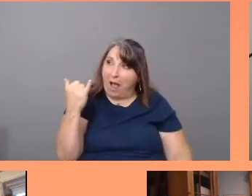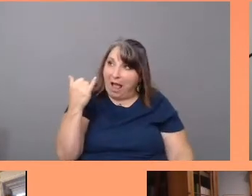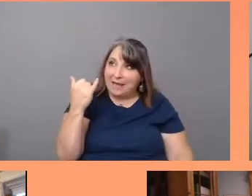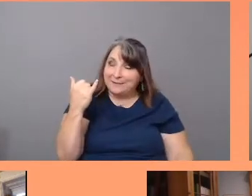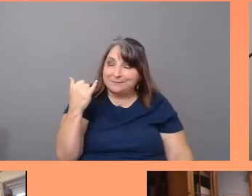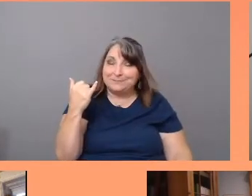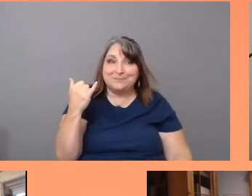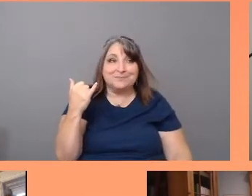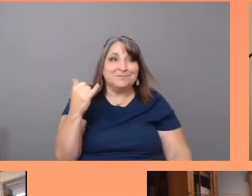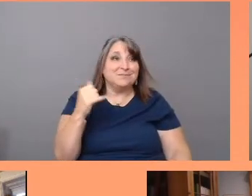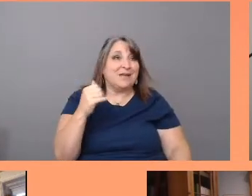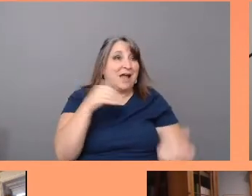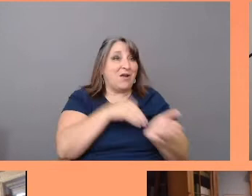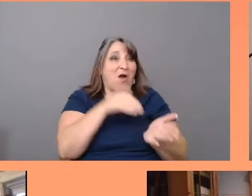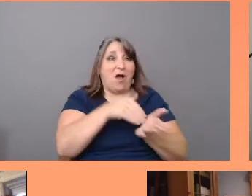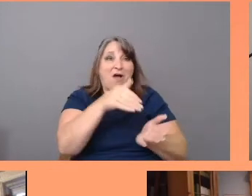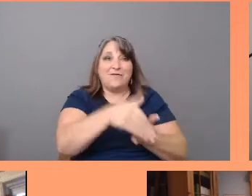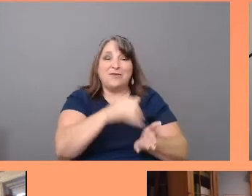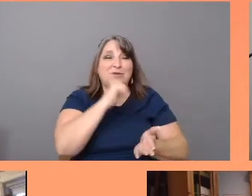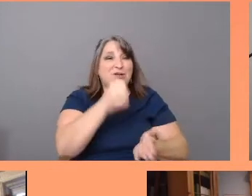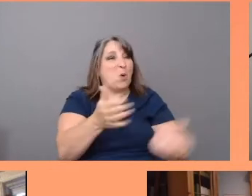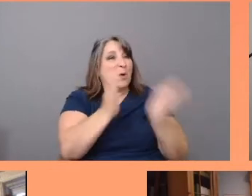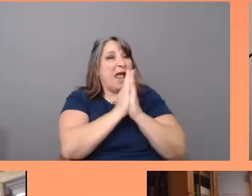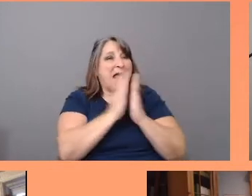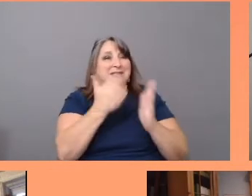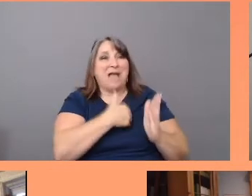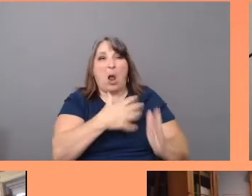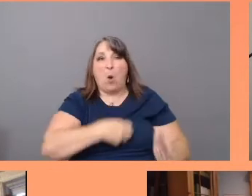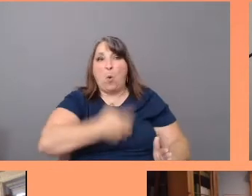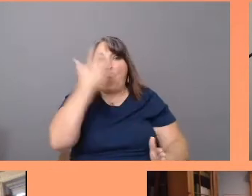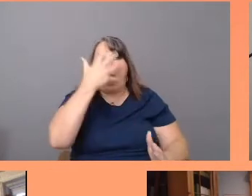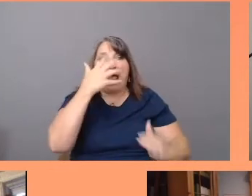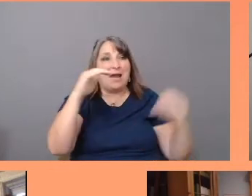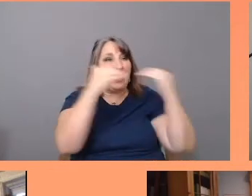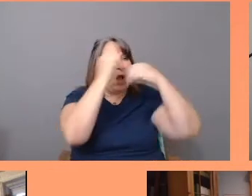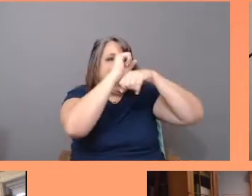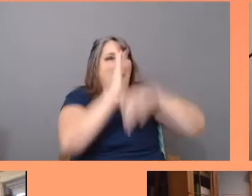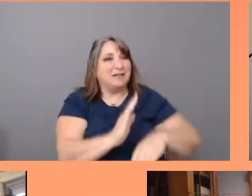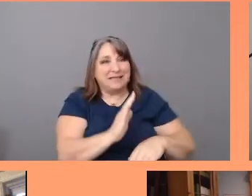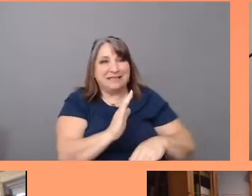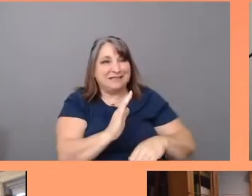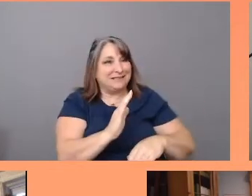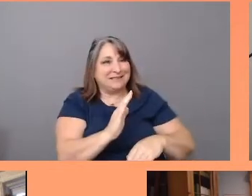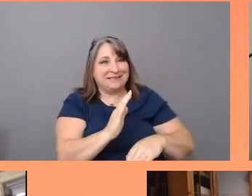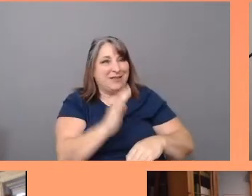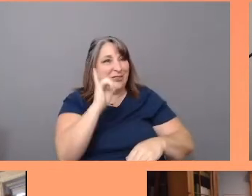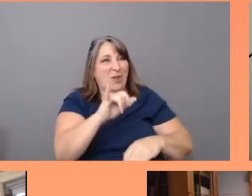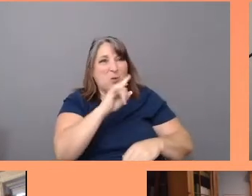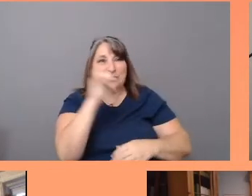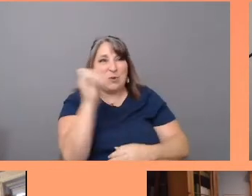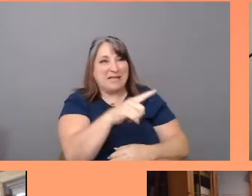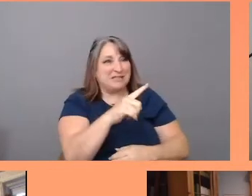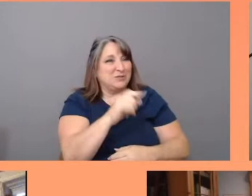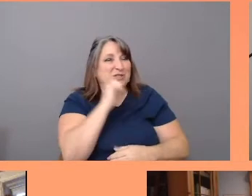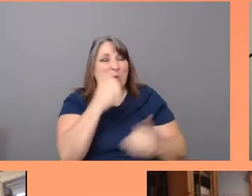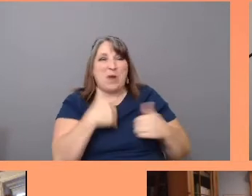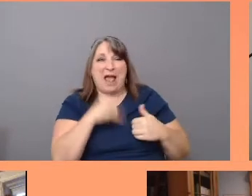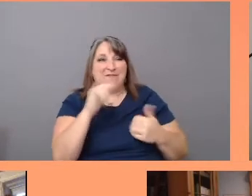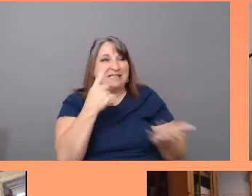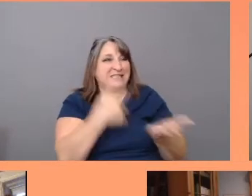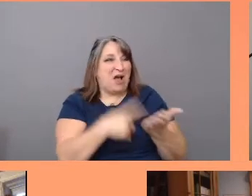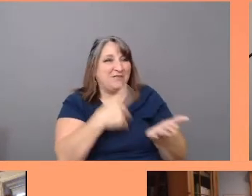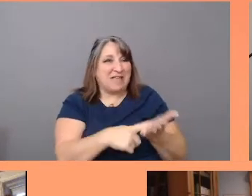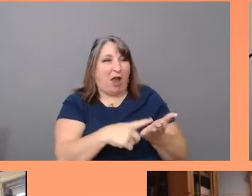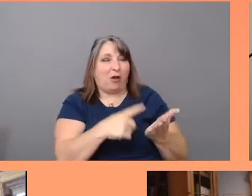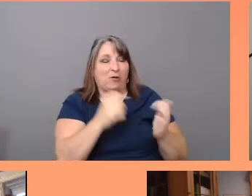do of our colleagues, of our white colleagues in particular. We don't often have these conversations openly. And our group